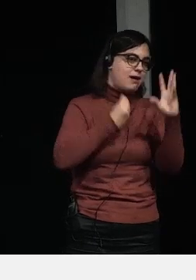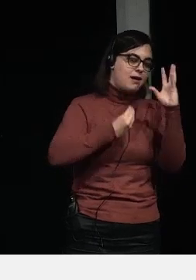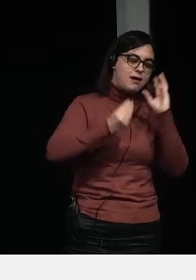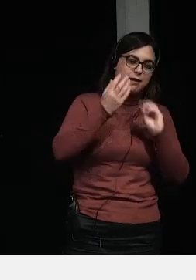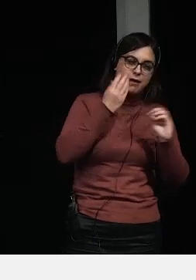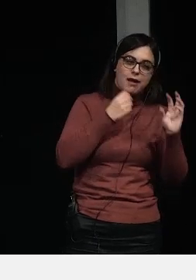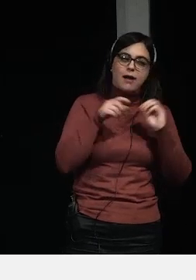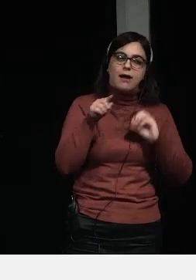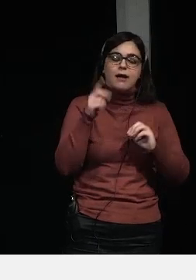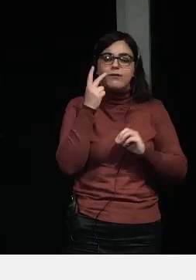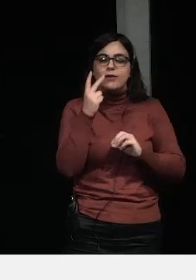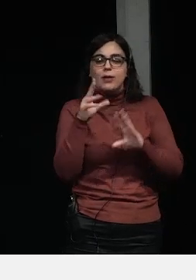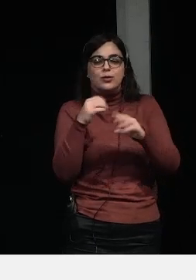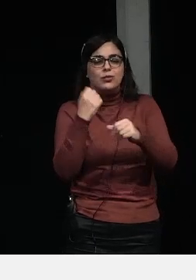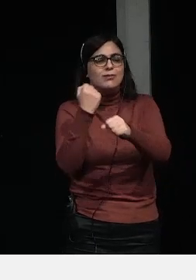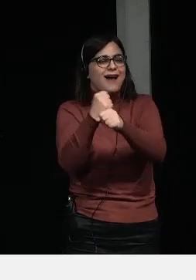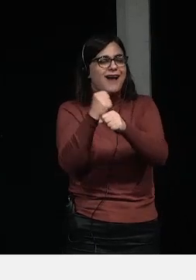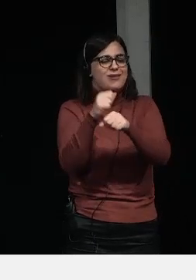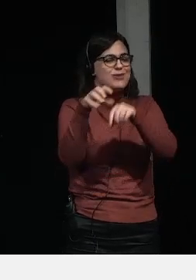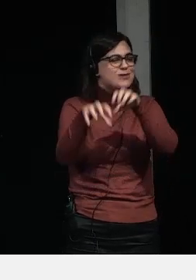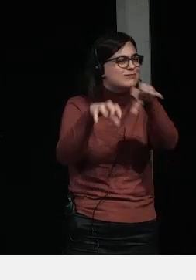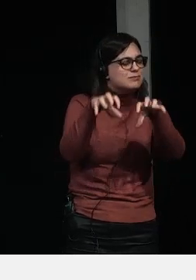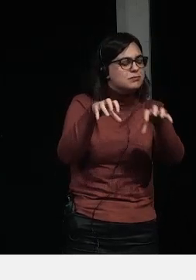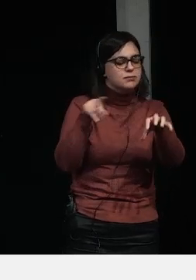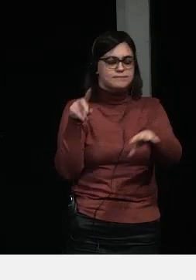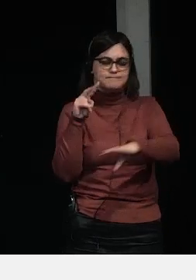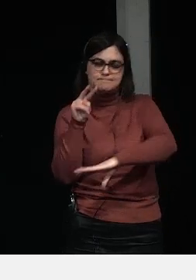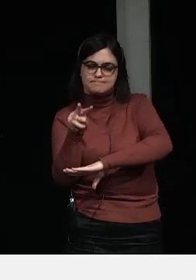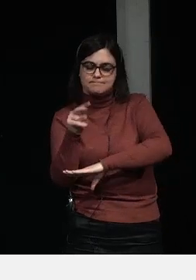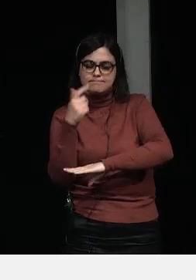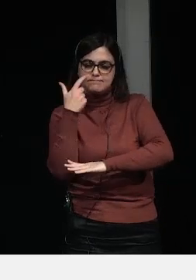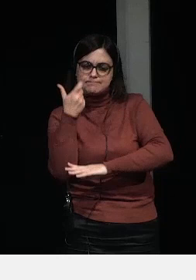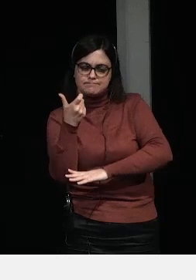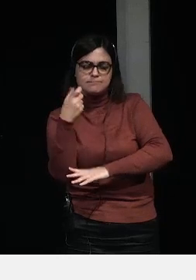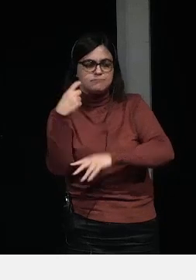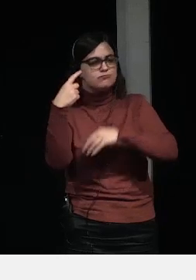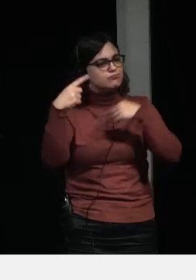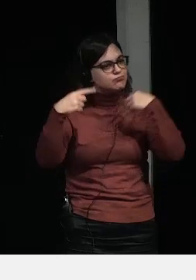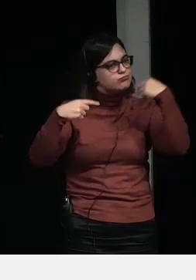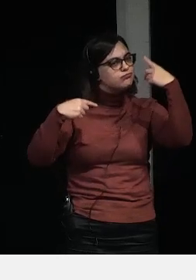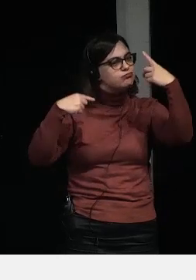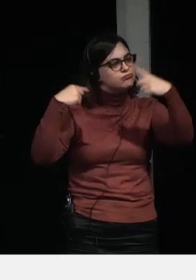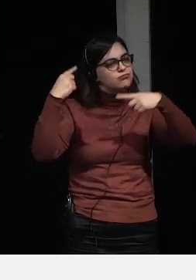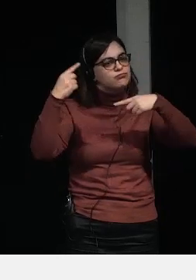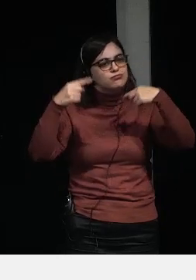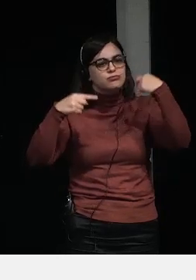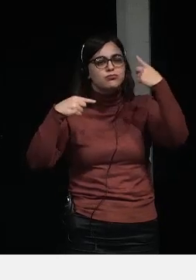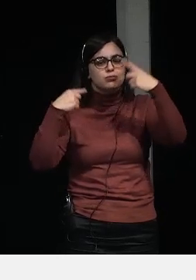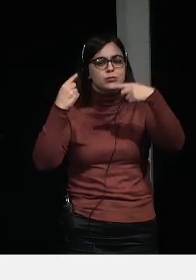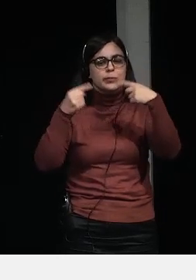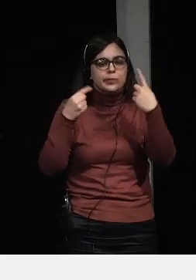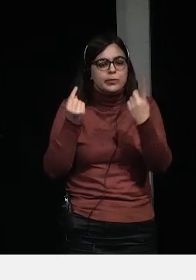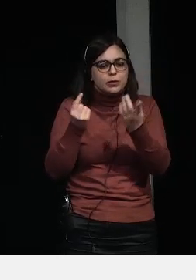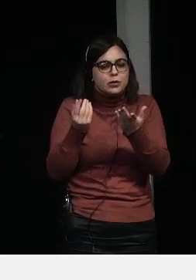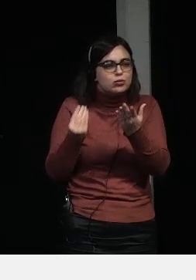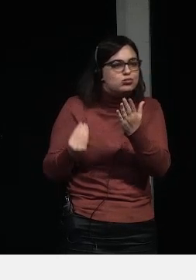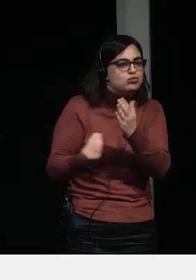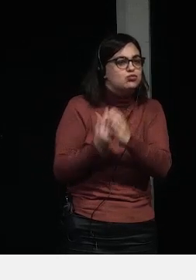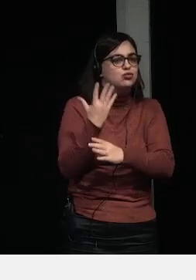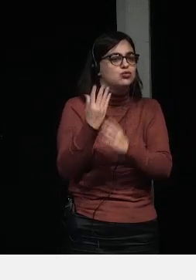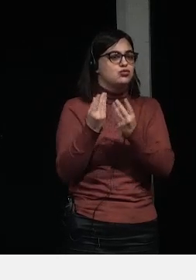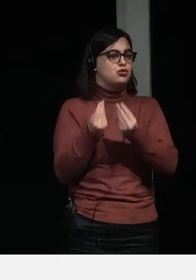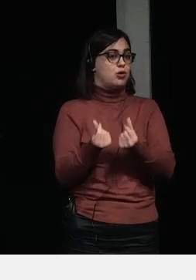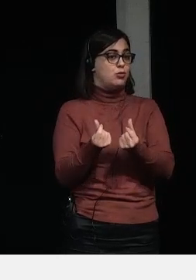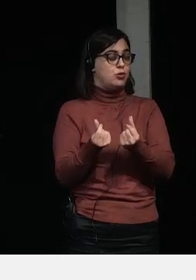a workshop in a museum at that time, the GAMEC in Bergamo, which I led as head of educational services,